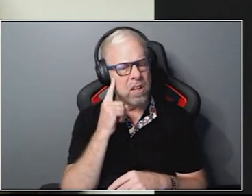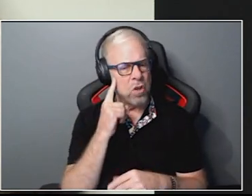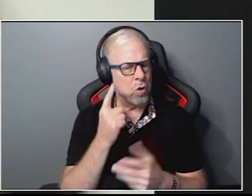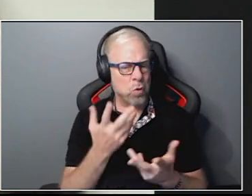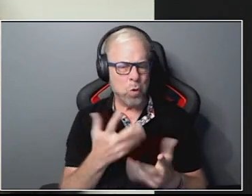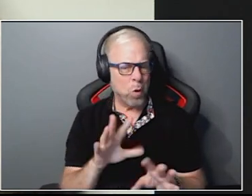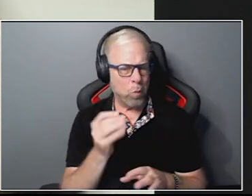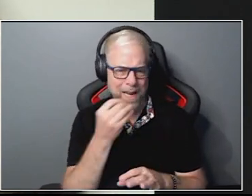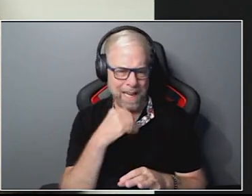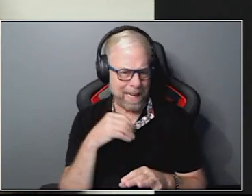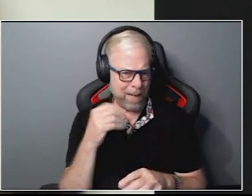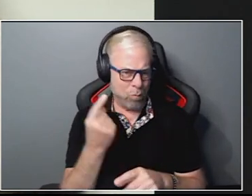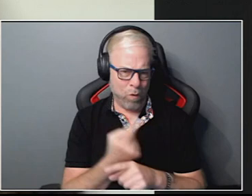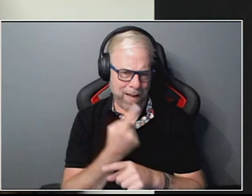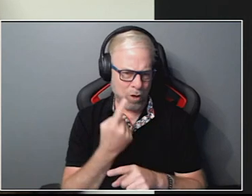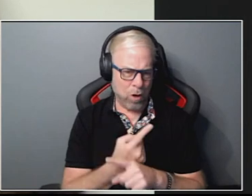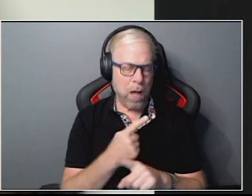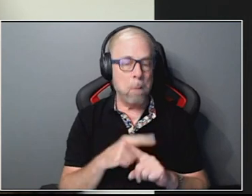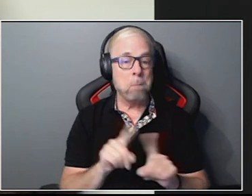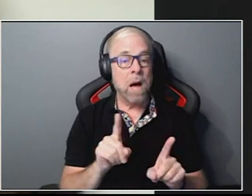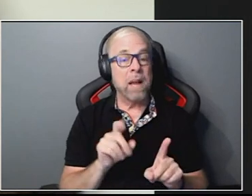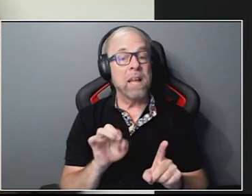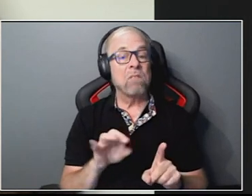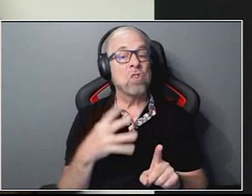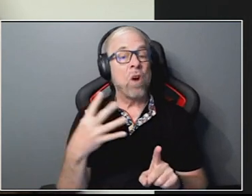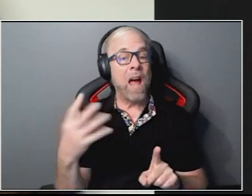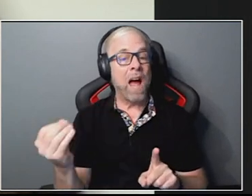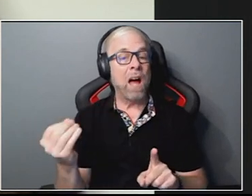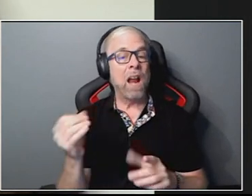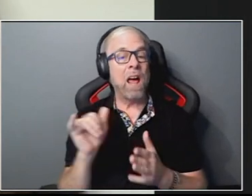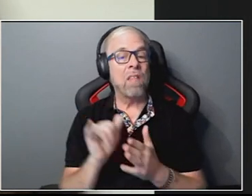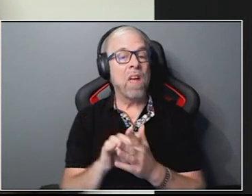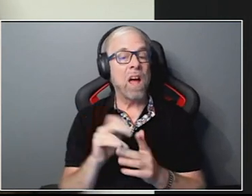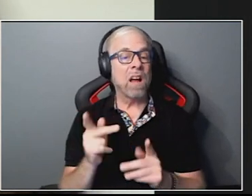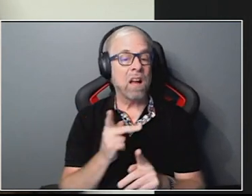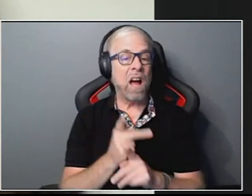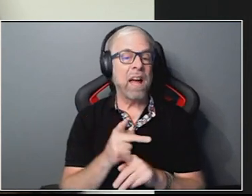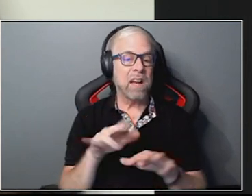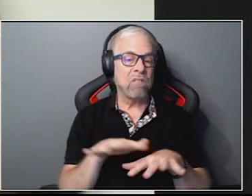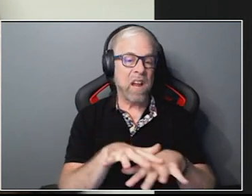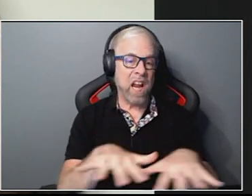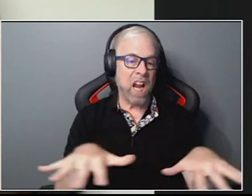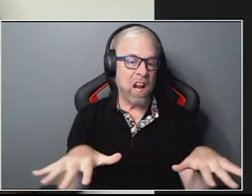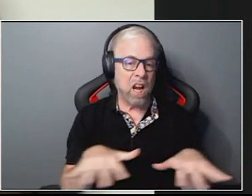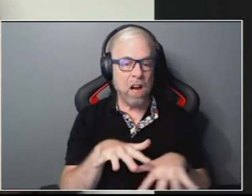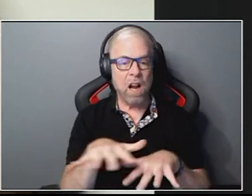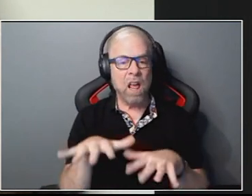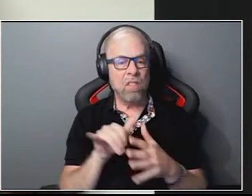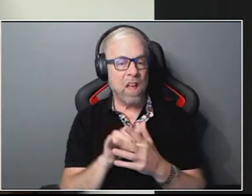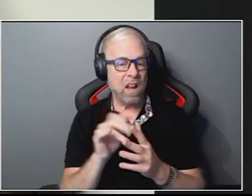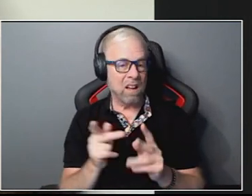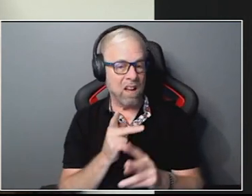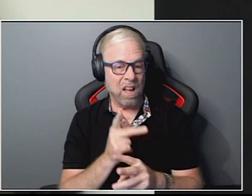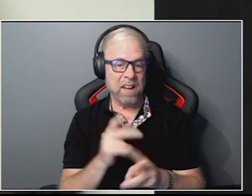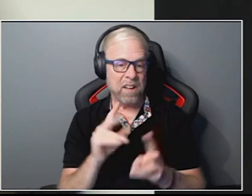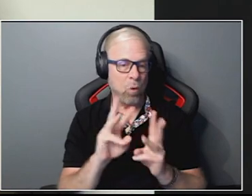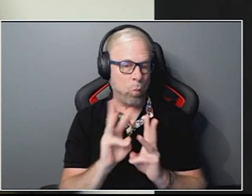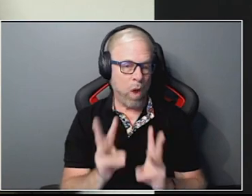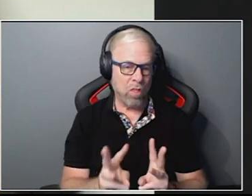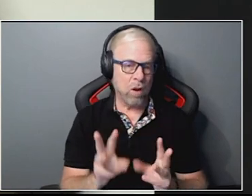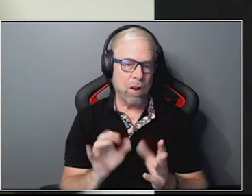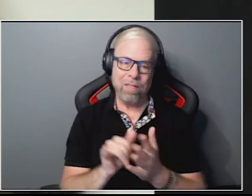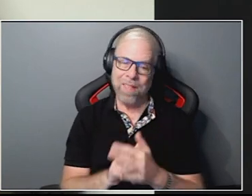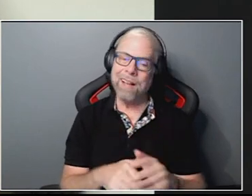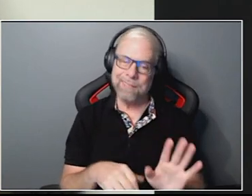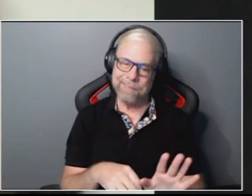on a regular basis. But if you're out in that type of terrain and dealing with those type of climates, that's the food that you had to eat.